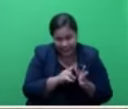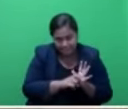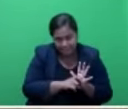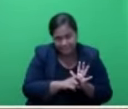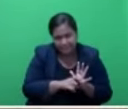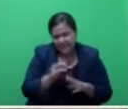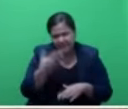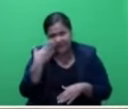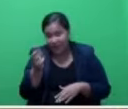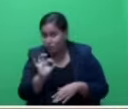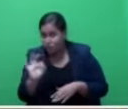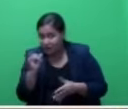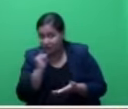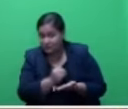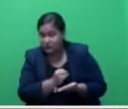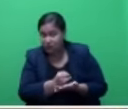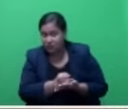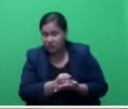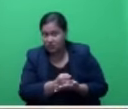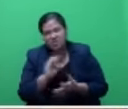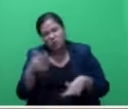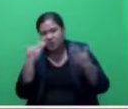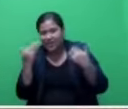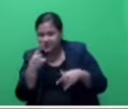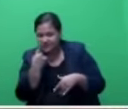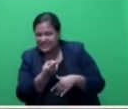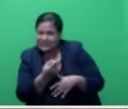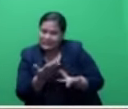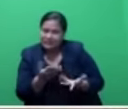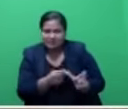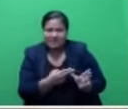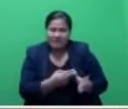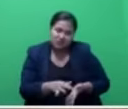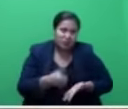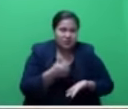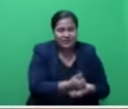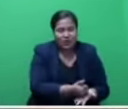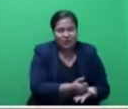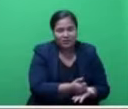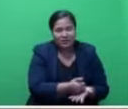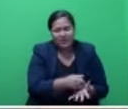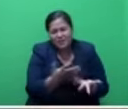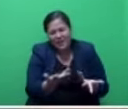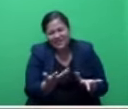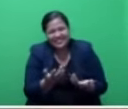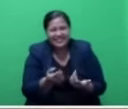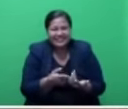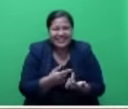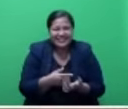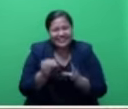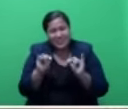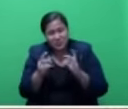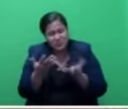not guilty, the judge may simply go along with them. Now, this has led to a number of inconsistencies. And one of the other